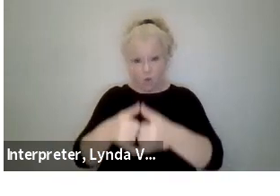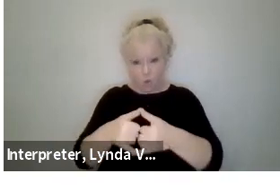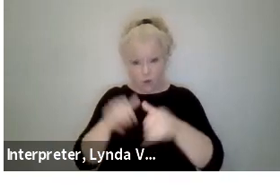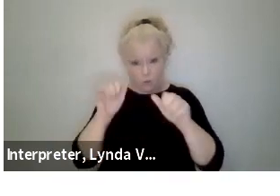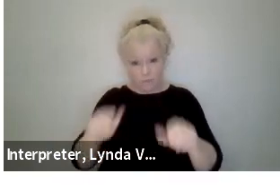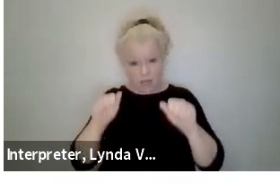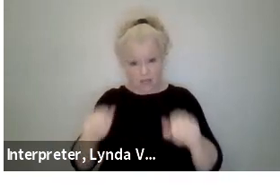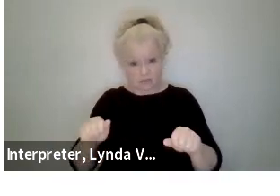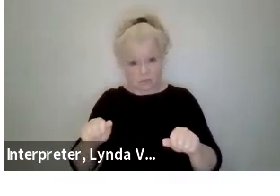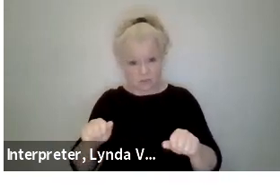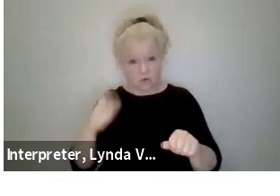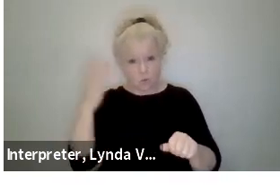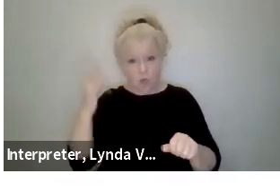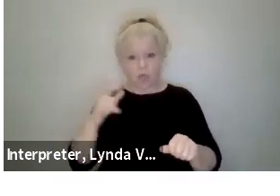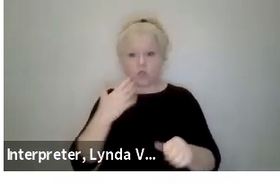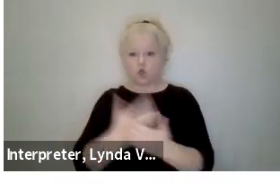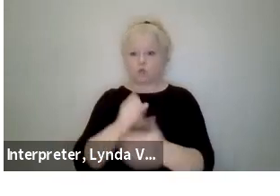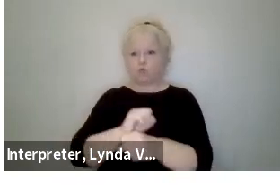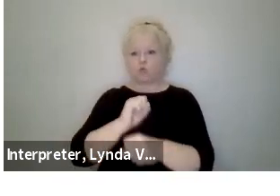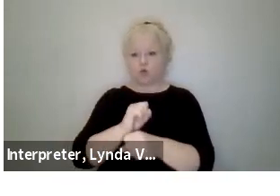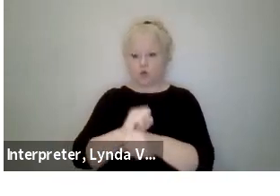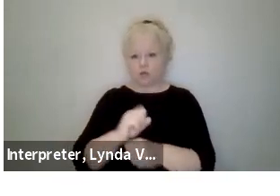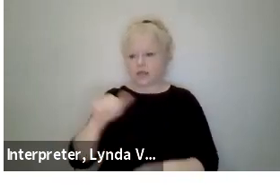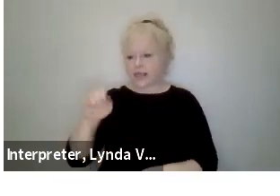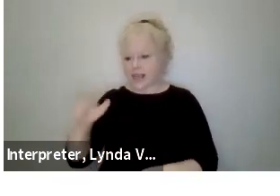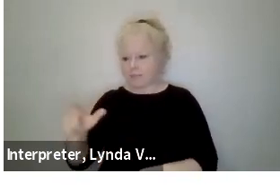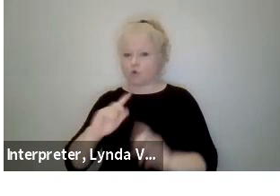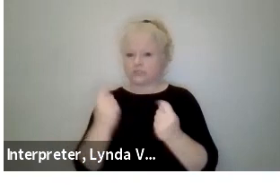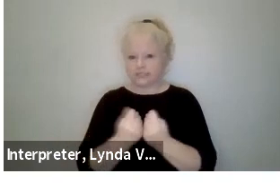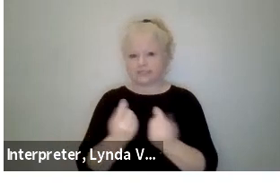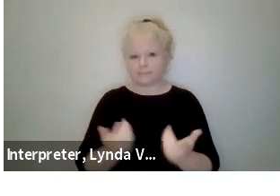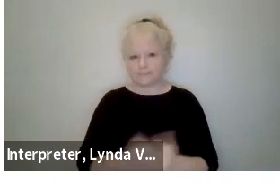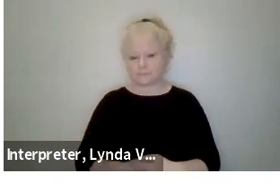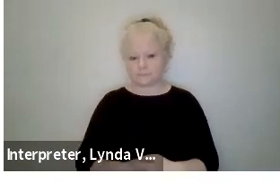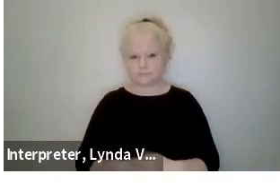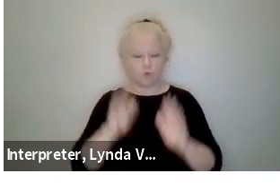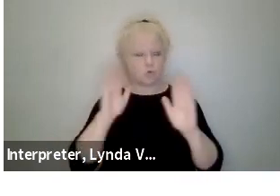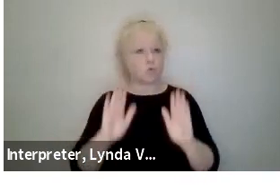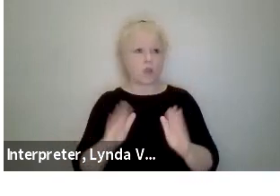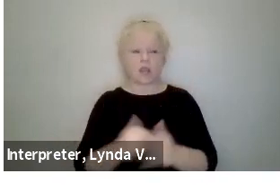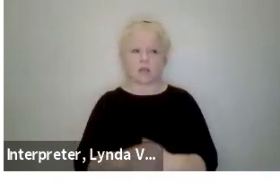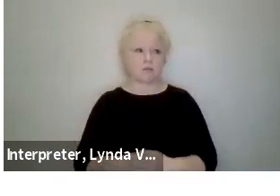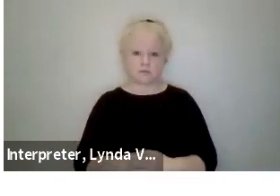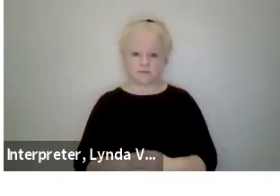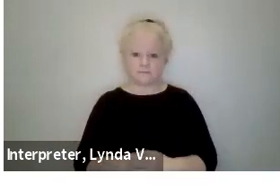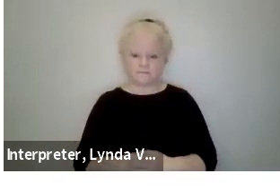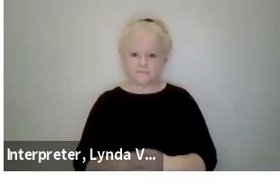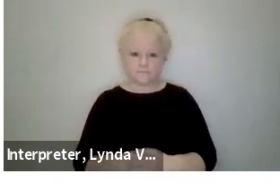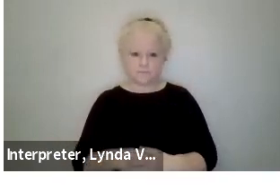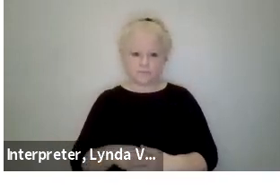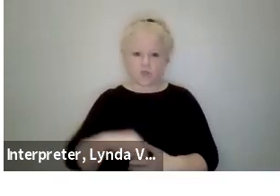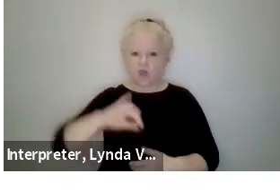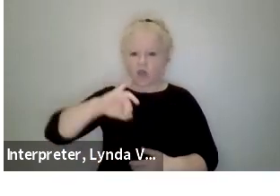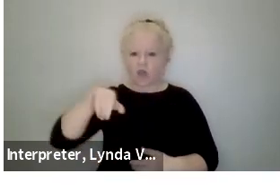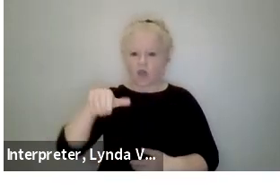the work that's been done by you, April, and the team. So it was great to walk on that Jaguar field with